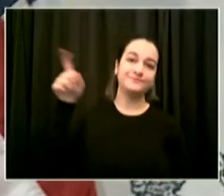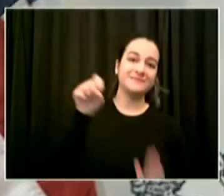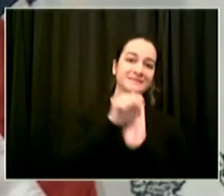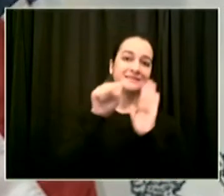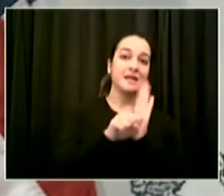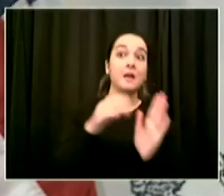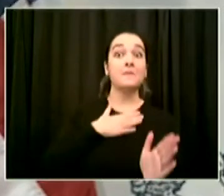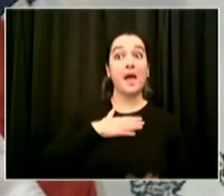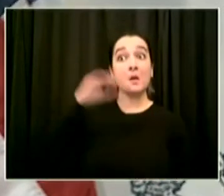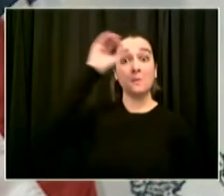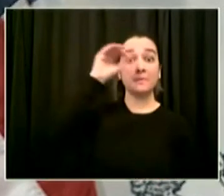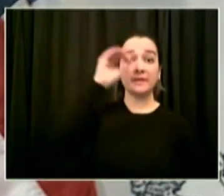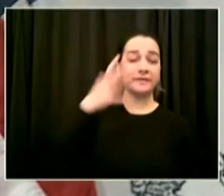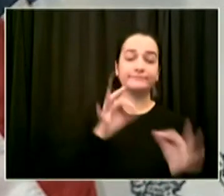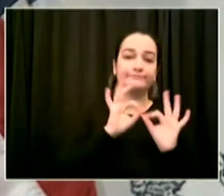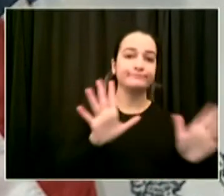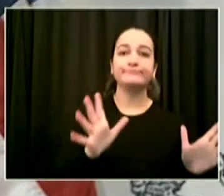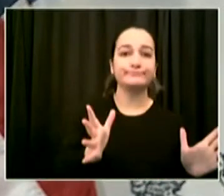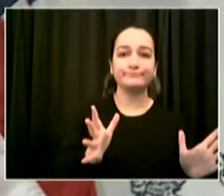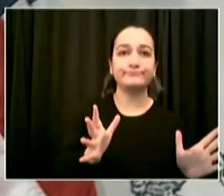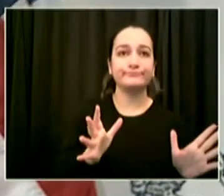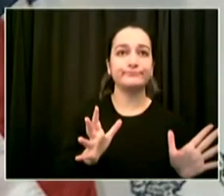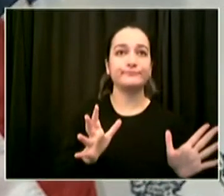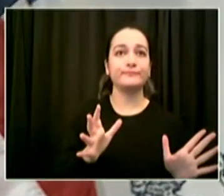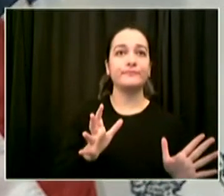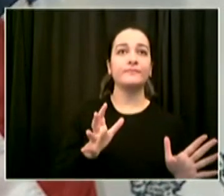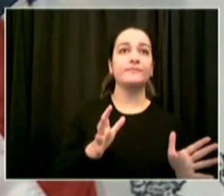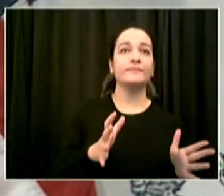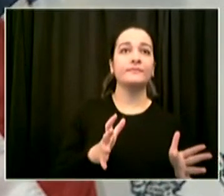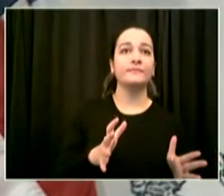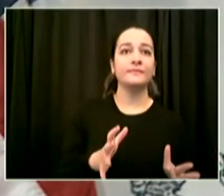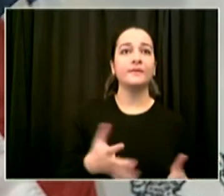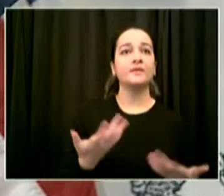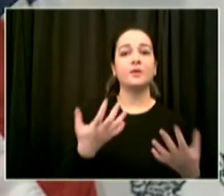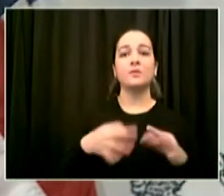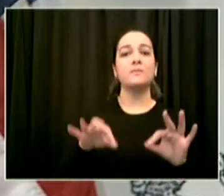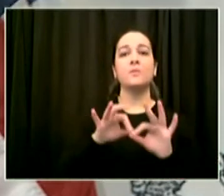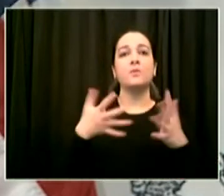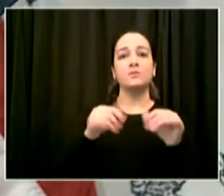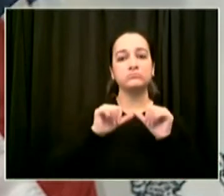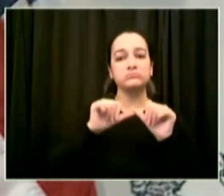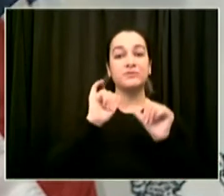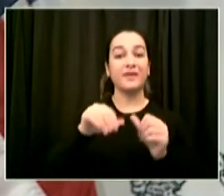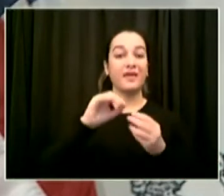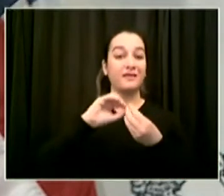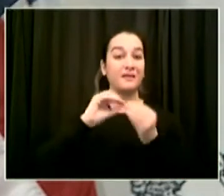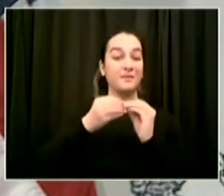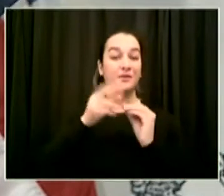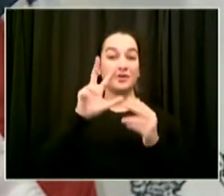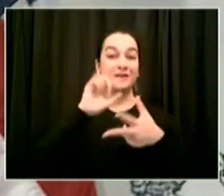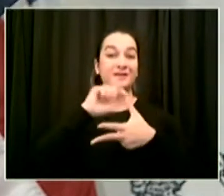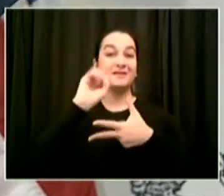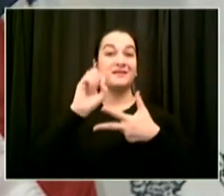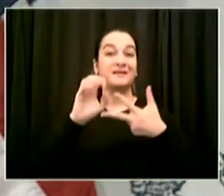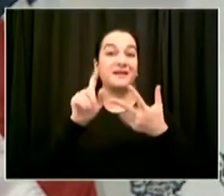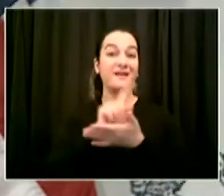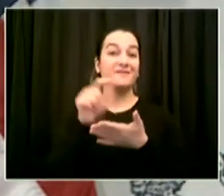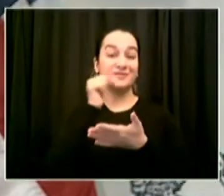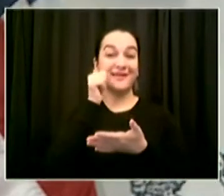day by day going forward, because we still have X factors out there like the variant that we have to be really, really careful about. Go